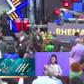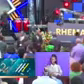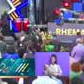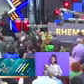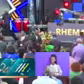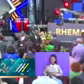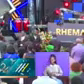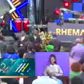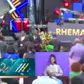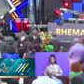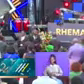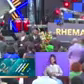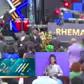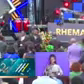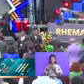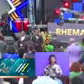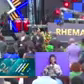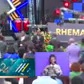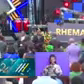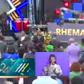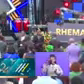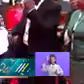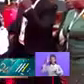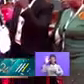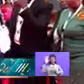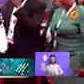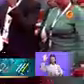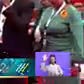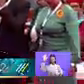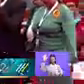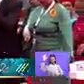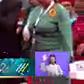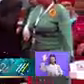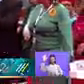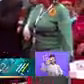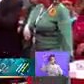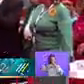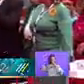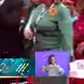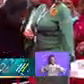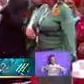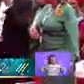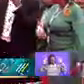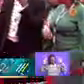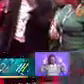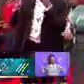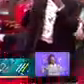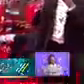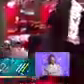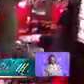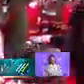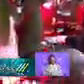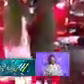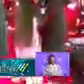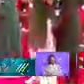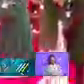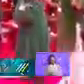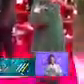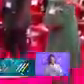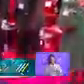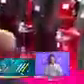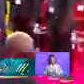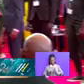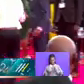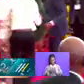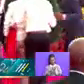person ah thank you Holy Spirit lift up your hands lift up your hands everybody lift up worshipers can you lift up